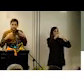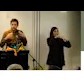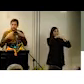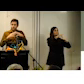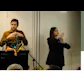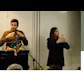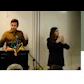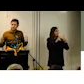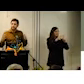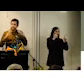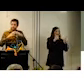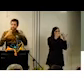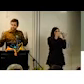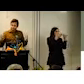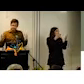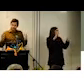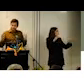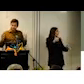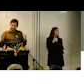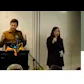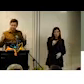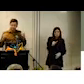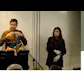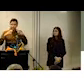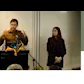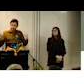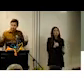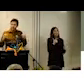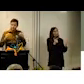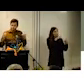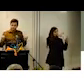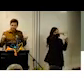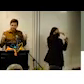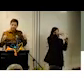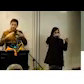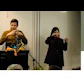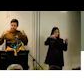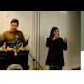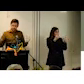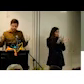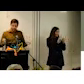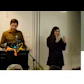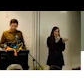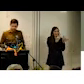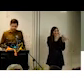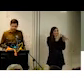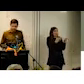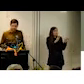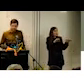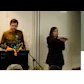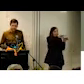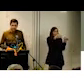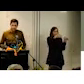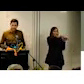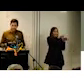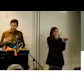that's really got a lot of generalized functions that it does. So there's lots of regions in there that do specific things, but it's a very generalized brain